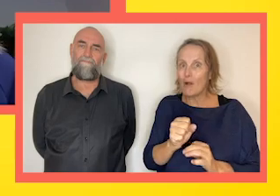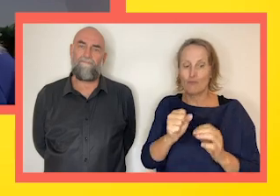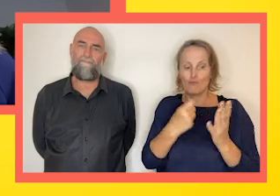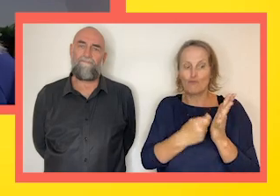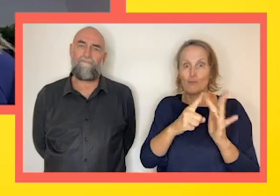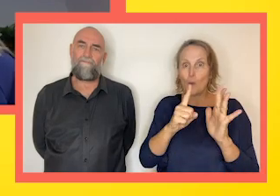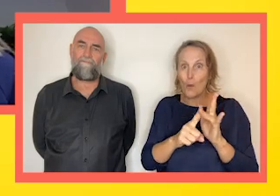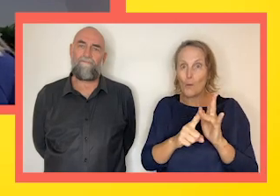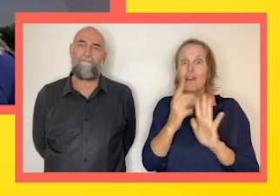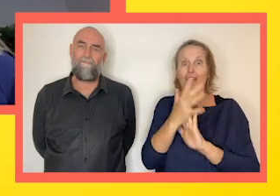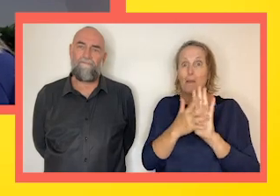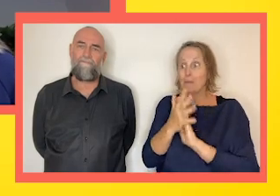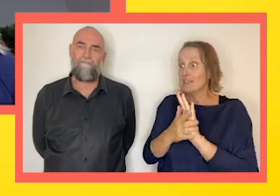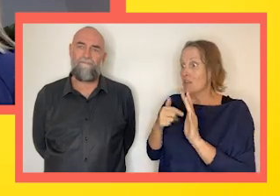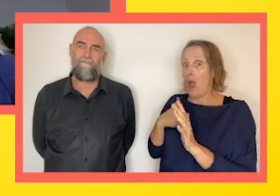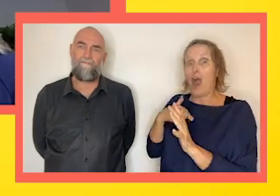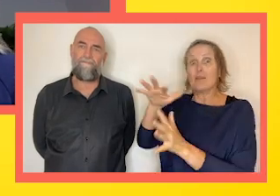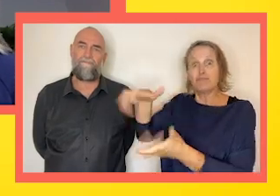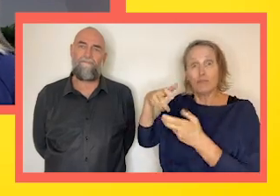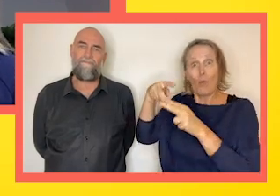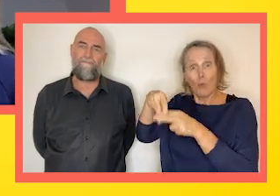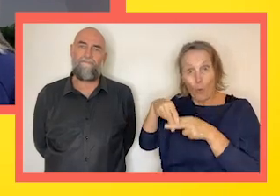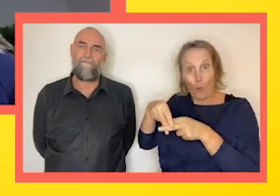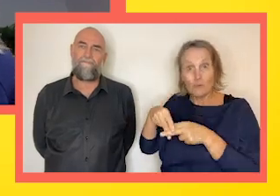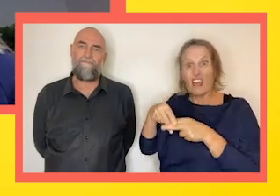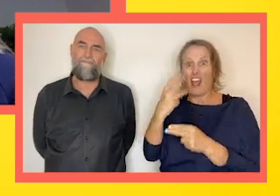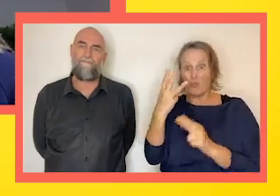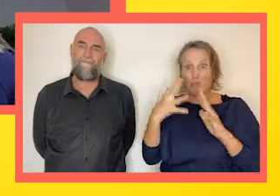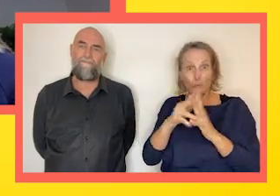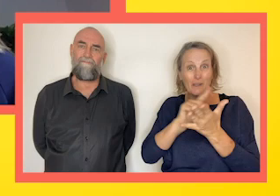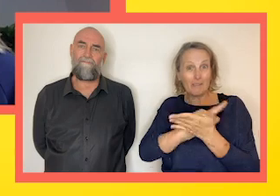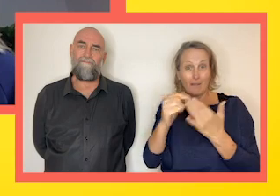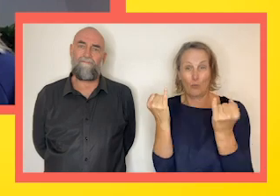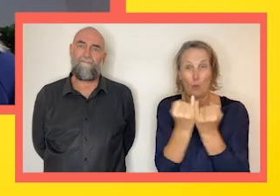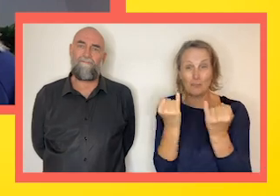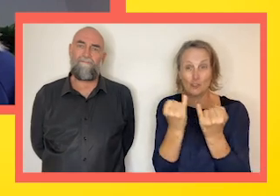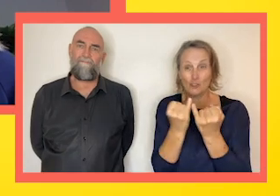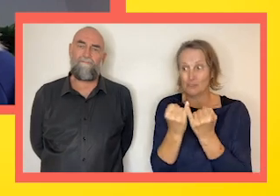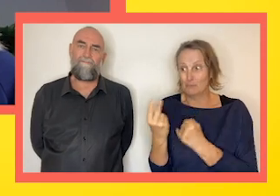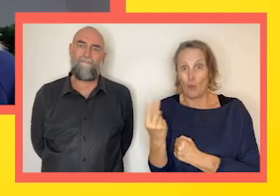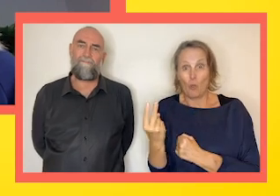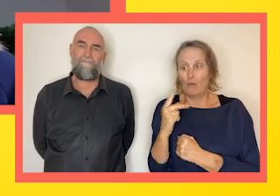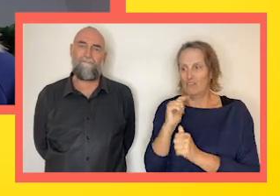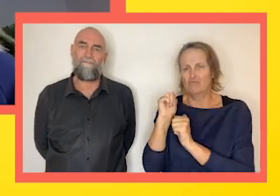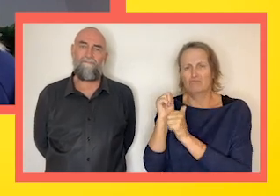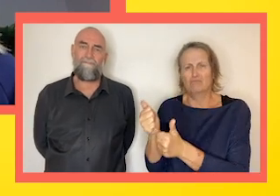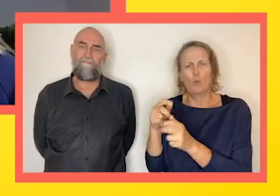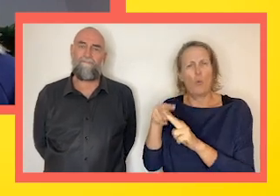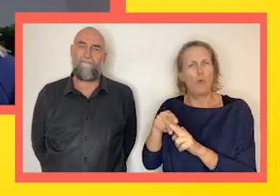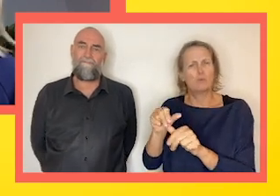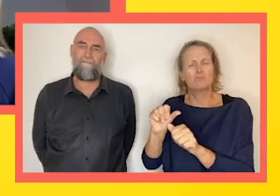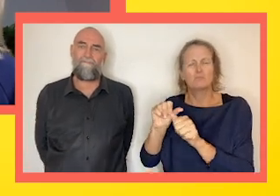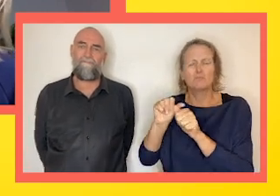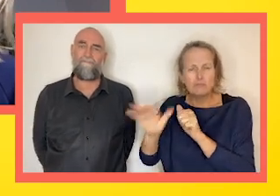there. We had 3 weeks between getting the horse and our first qualifying event together. And he was just such